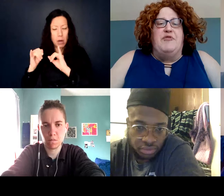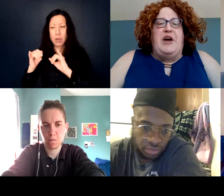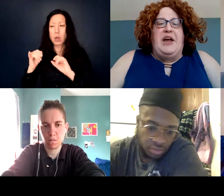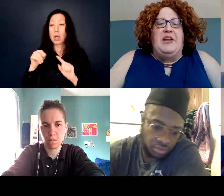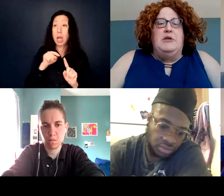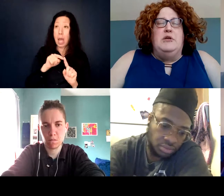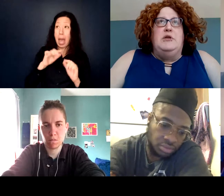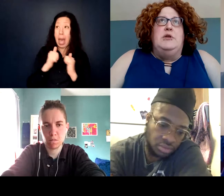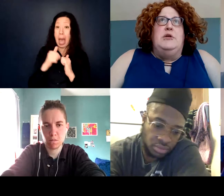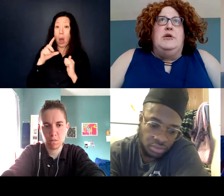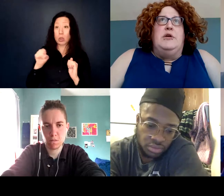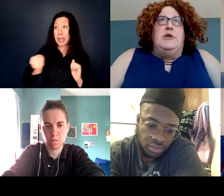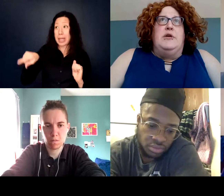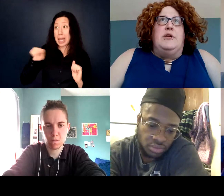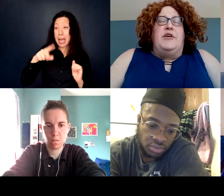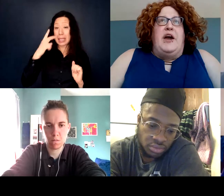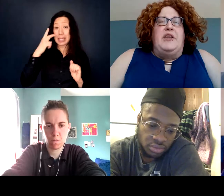not they can provide